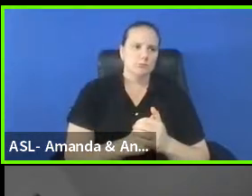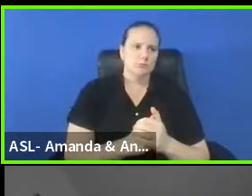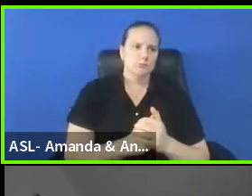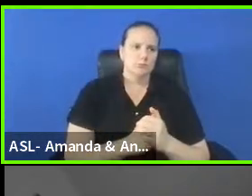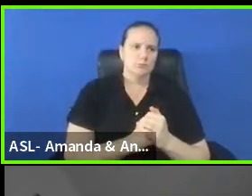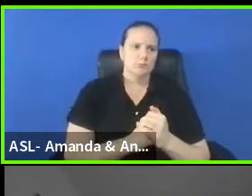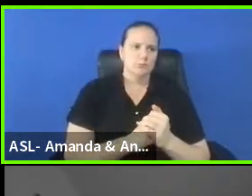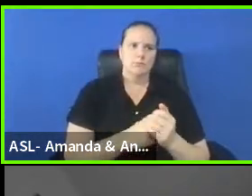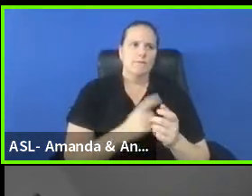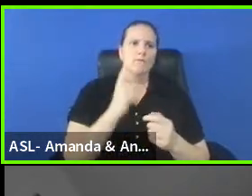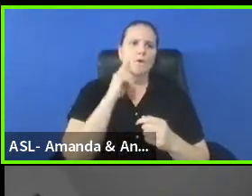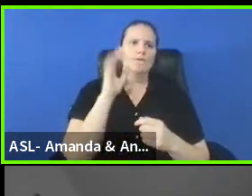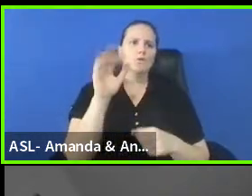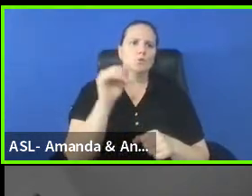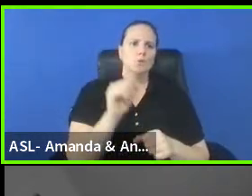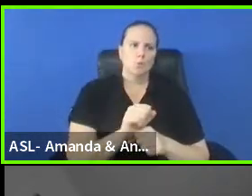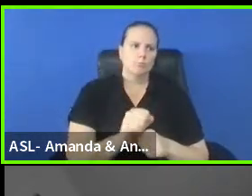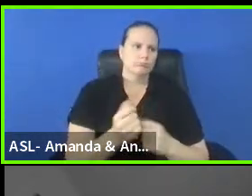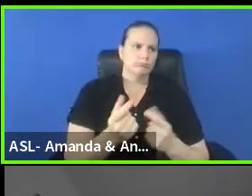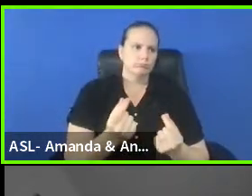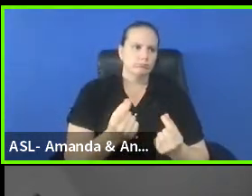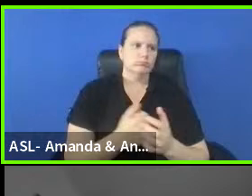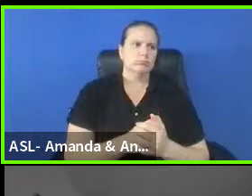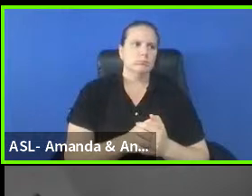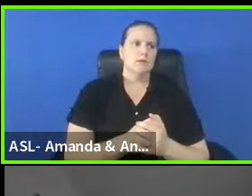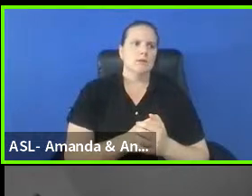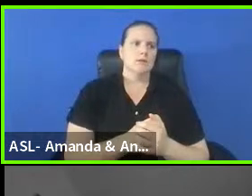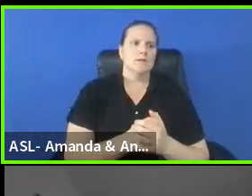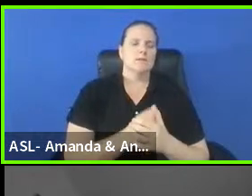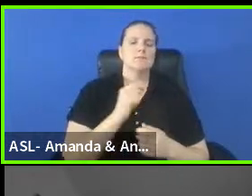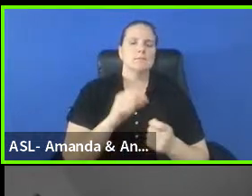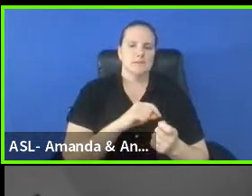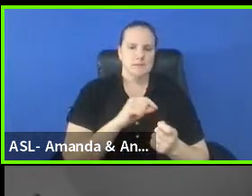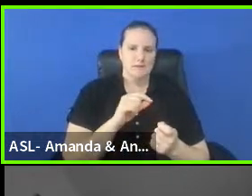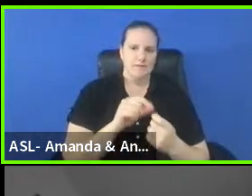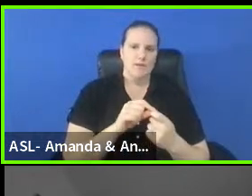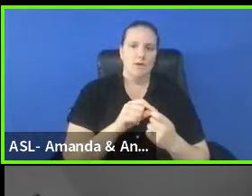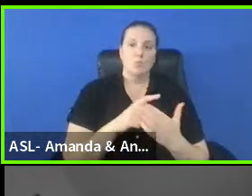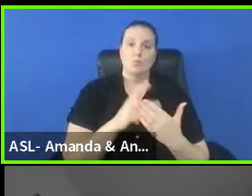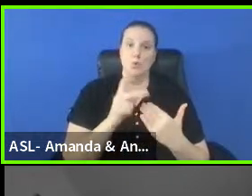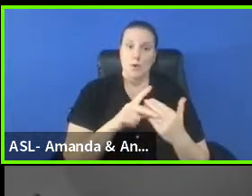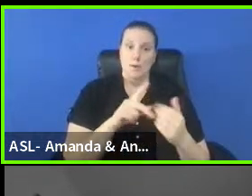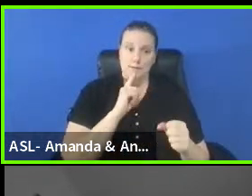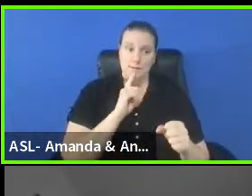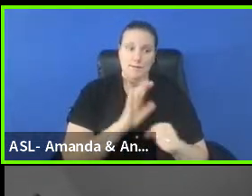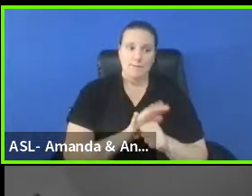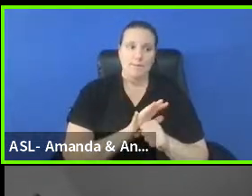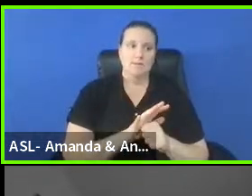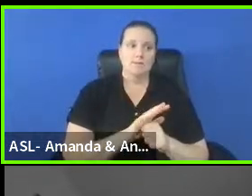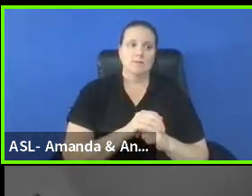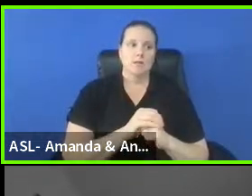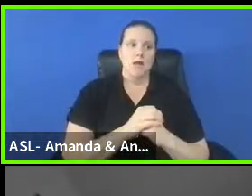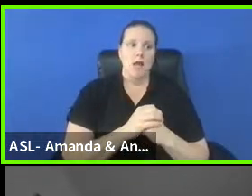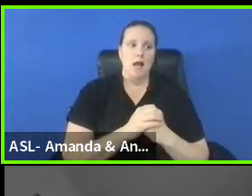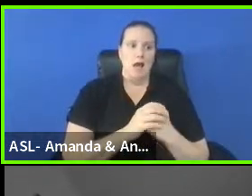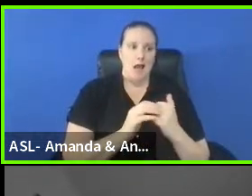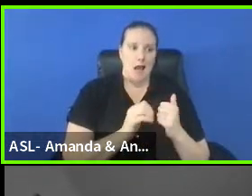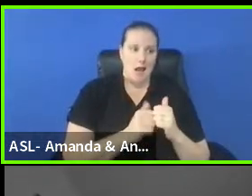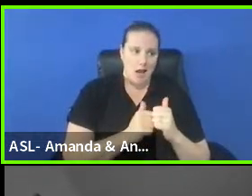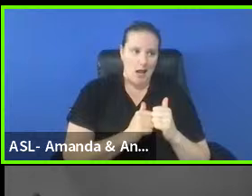discussion on future work. So in particular, program commitments in terms of how